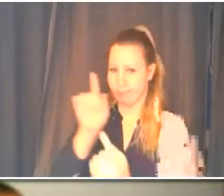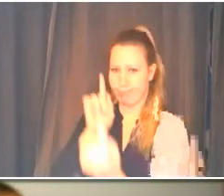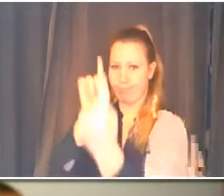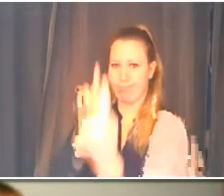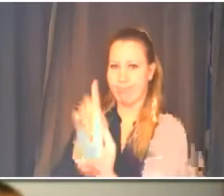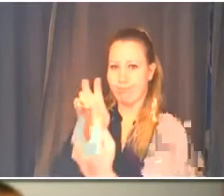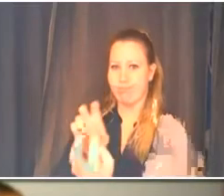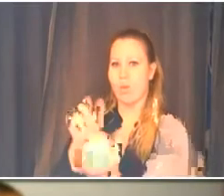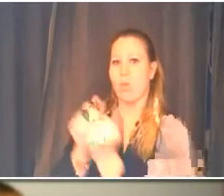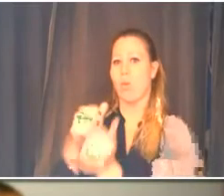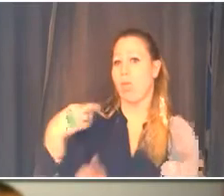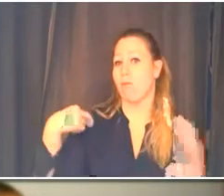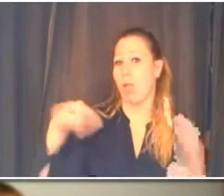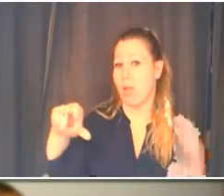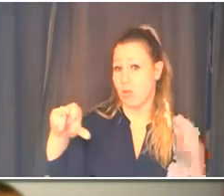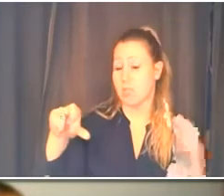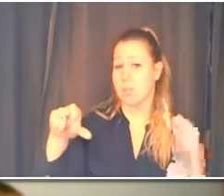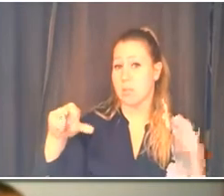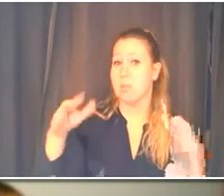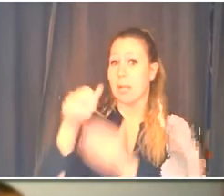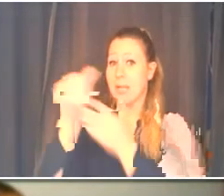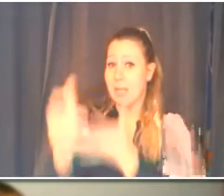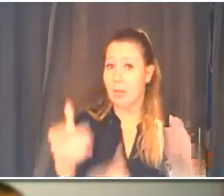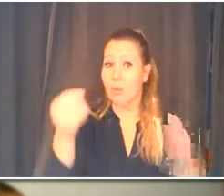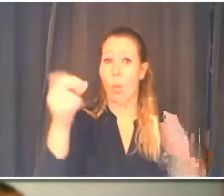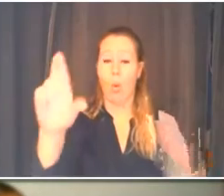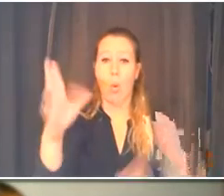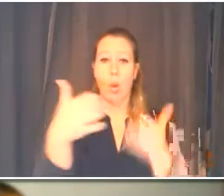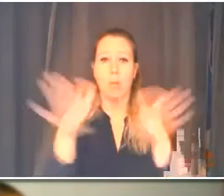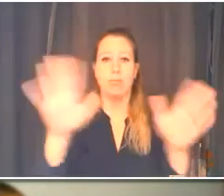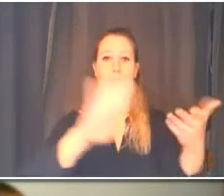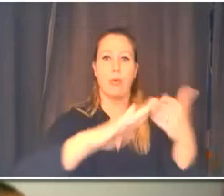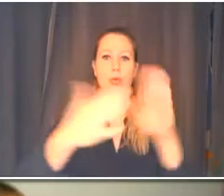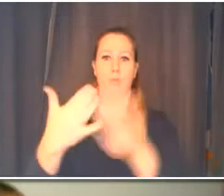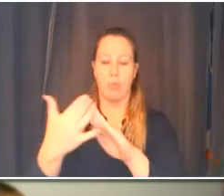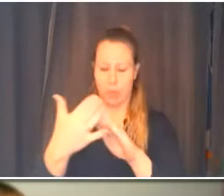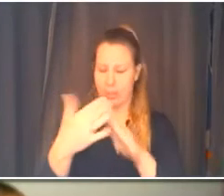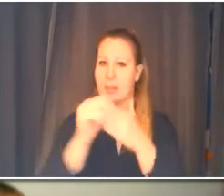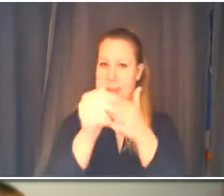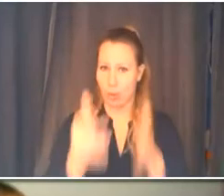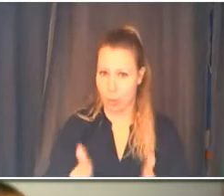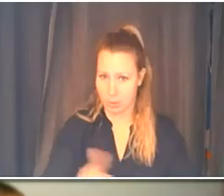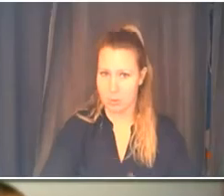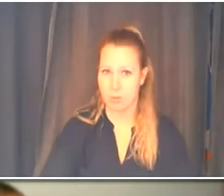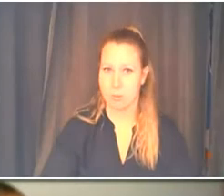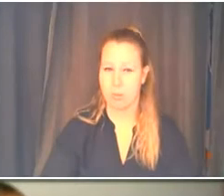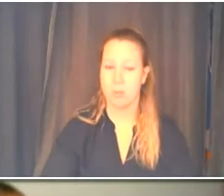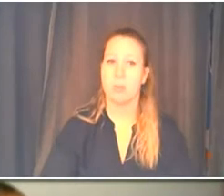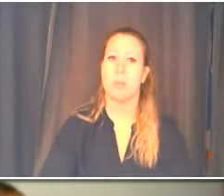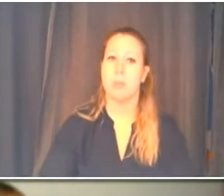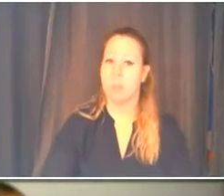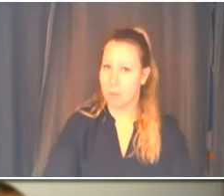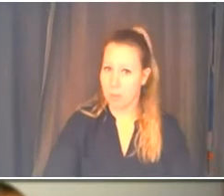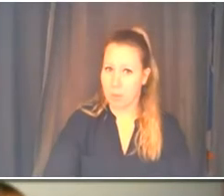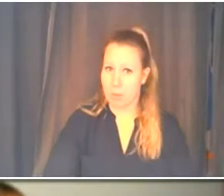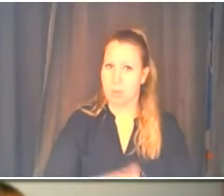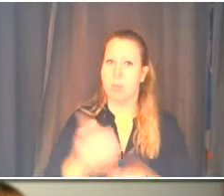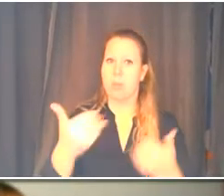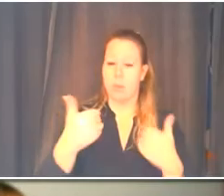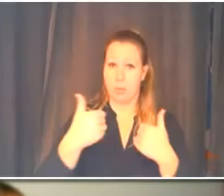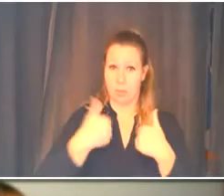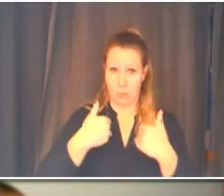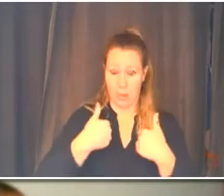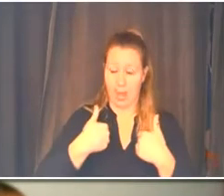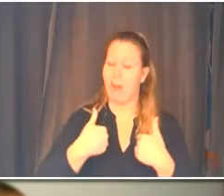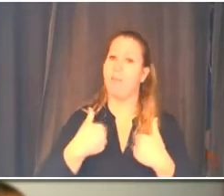officers responded to radio runs and services were provided as needed we have continued our Outreach as well every day I tweet